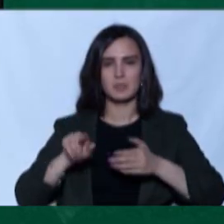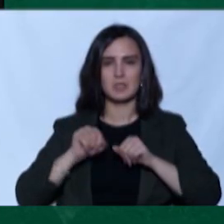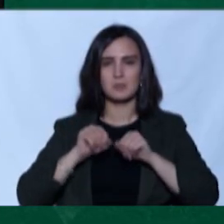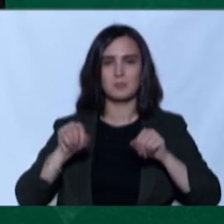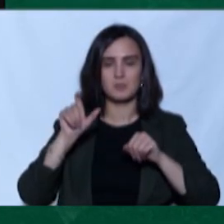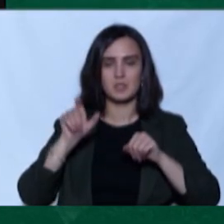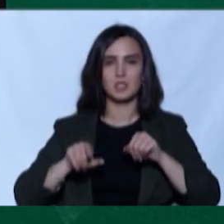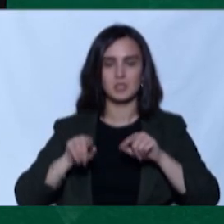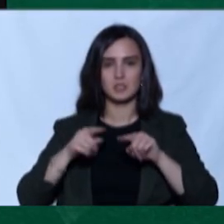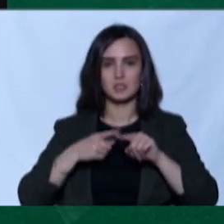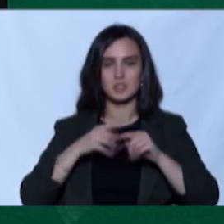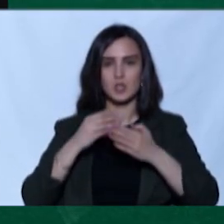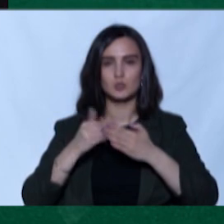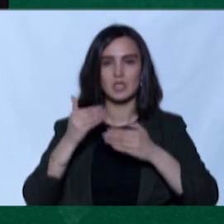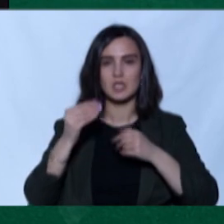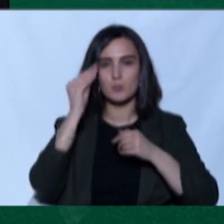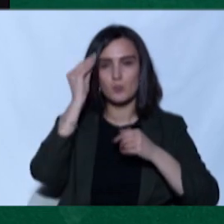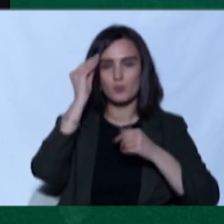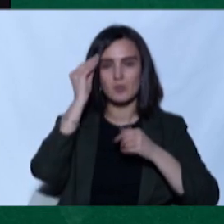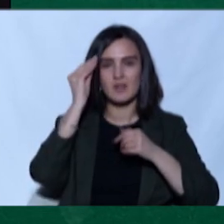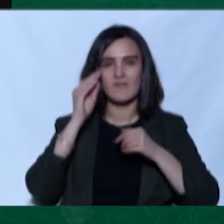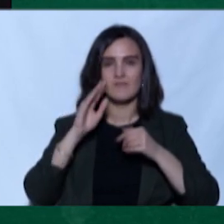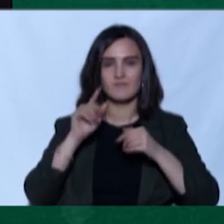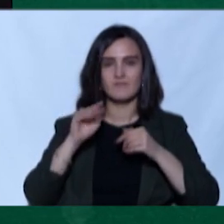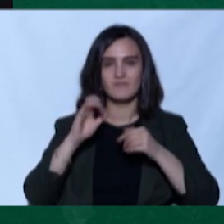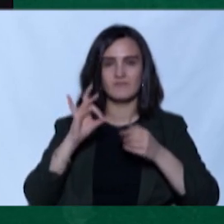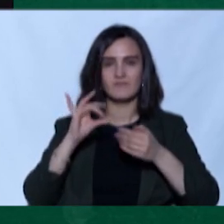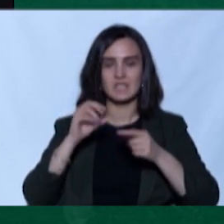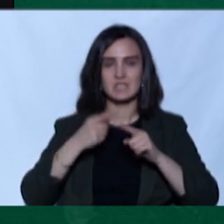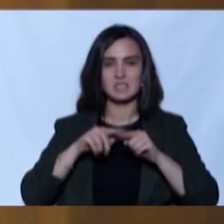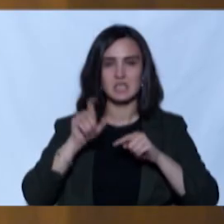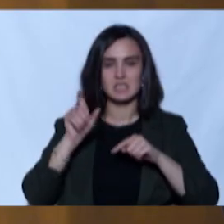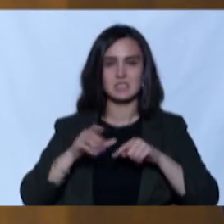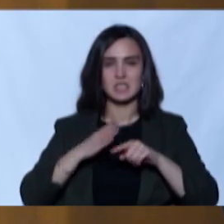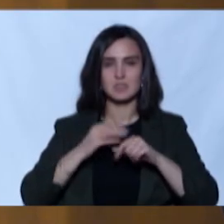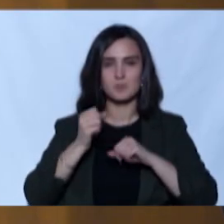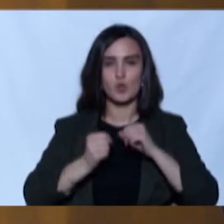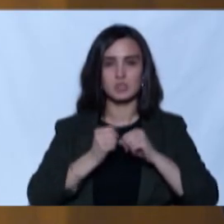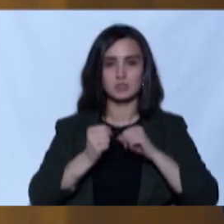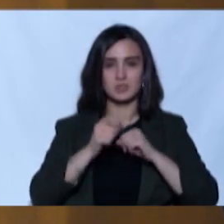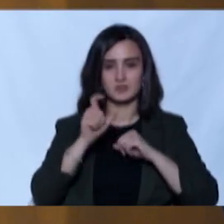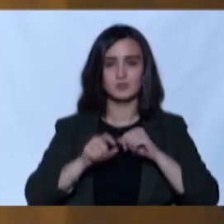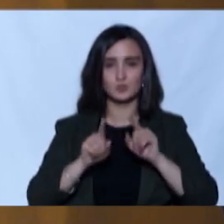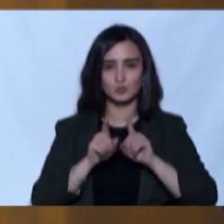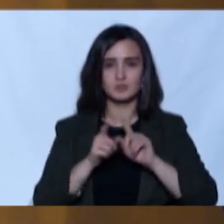Guy Ritchie's version of Sherlock Holmes, he's a boxer.